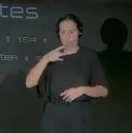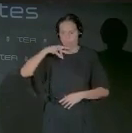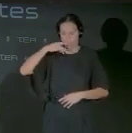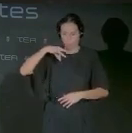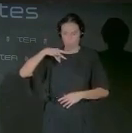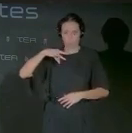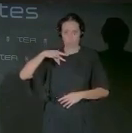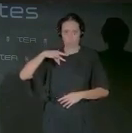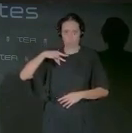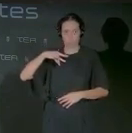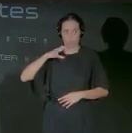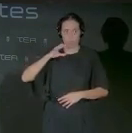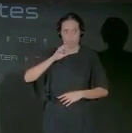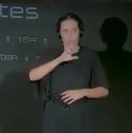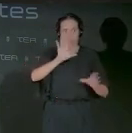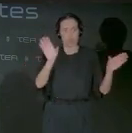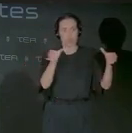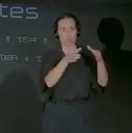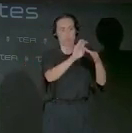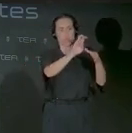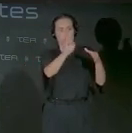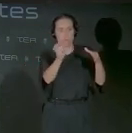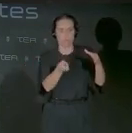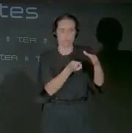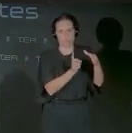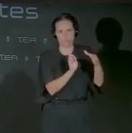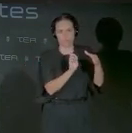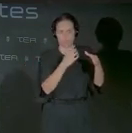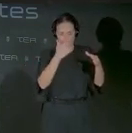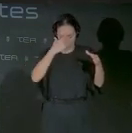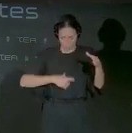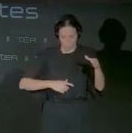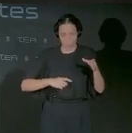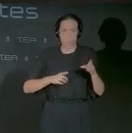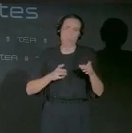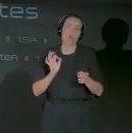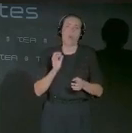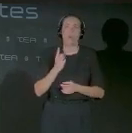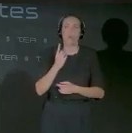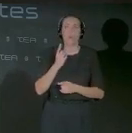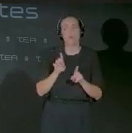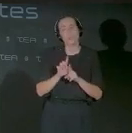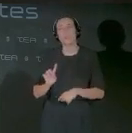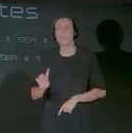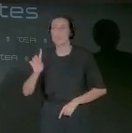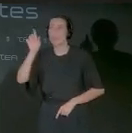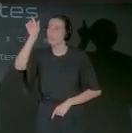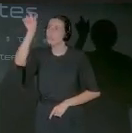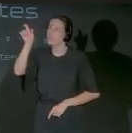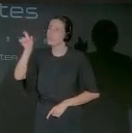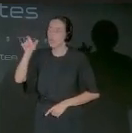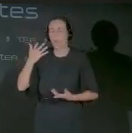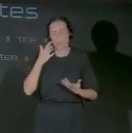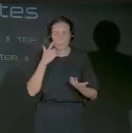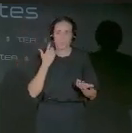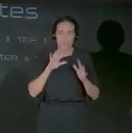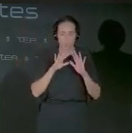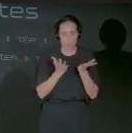It's not the real world, because otherwise that would fit the definition. And there's